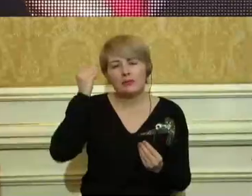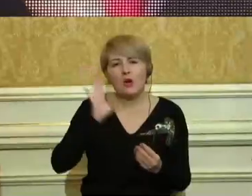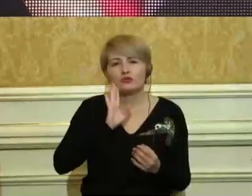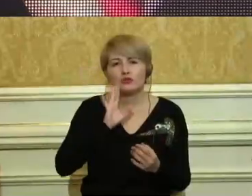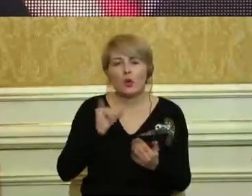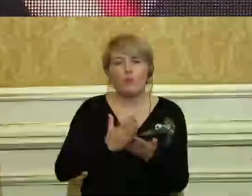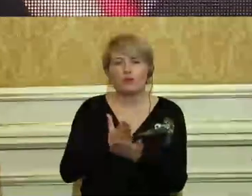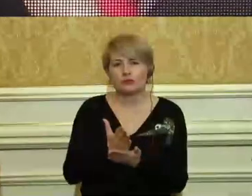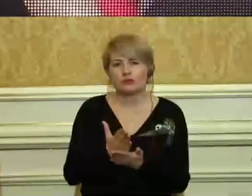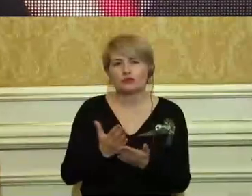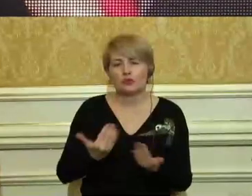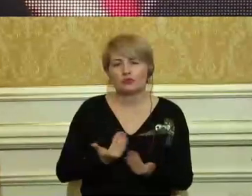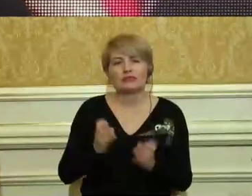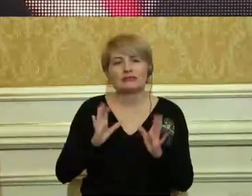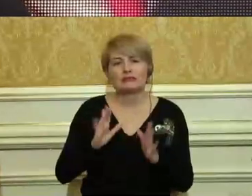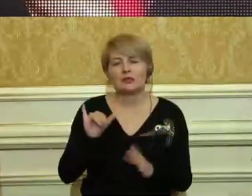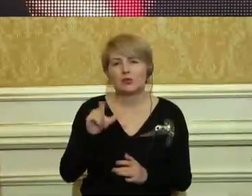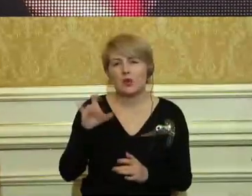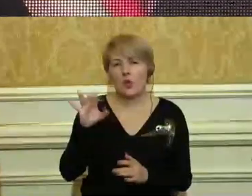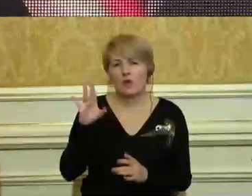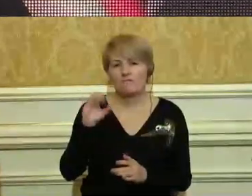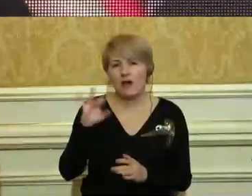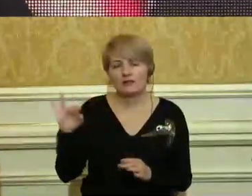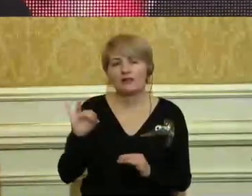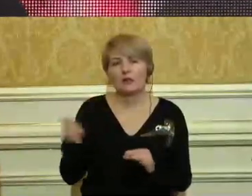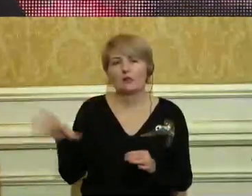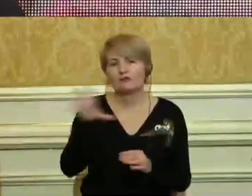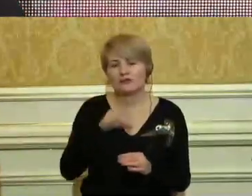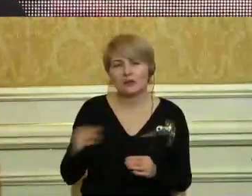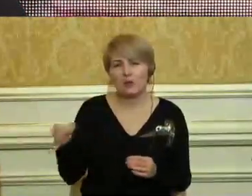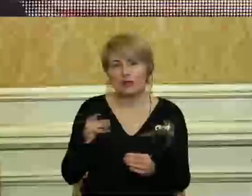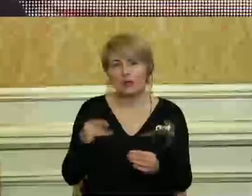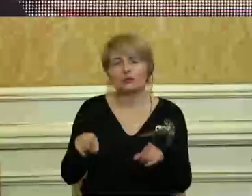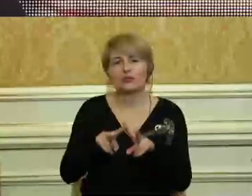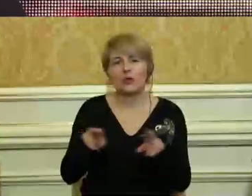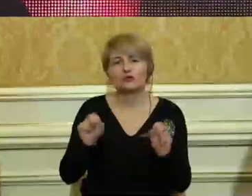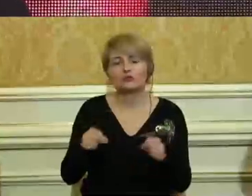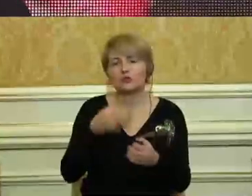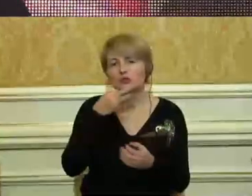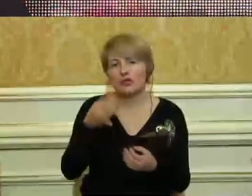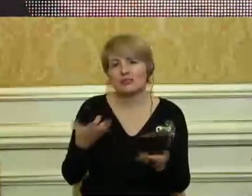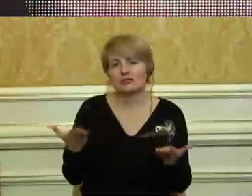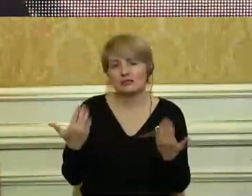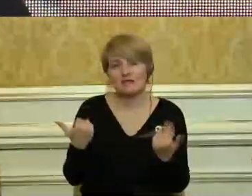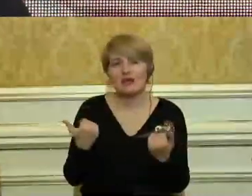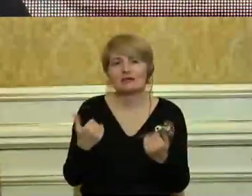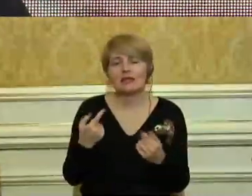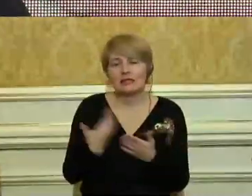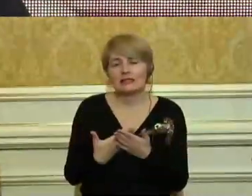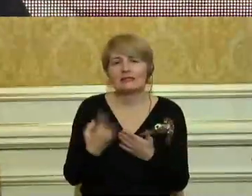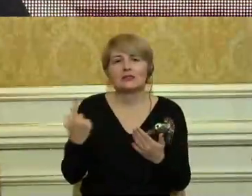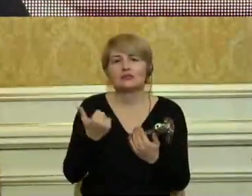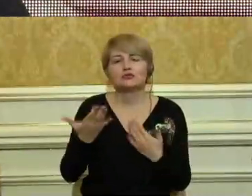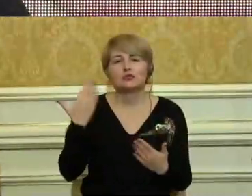also in the region. And I can tell you that, well, let's say a week ago, there was a